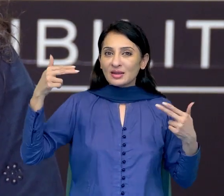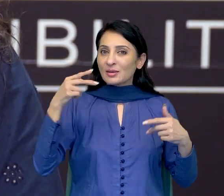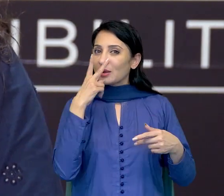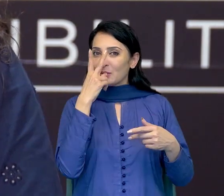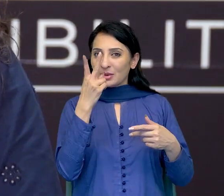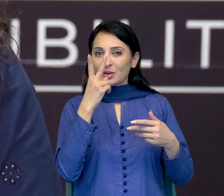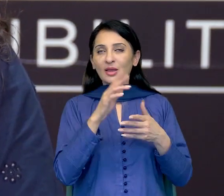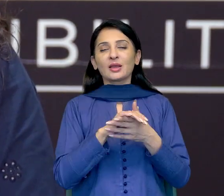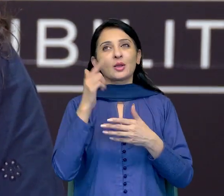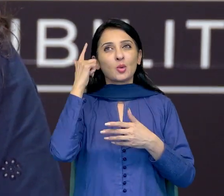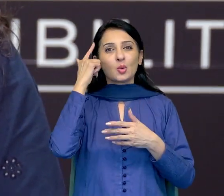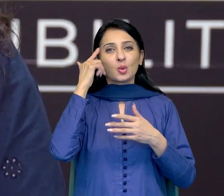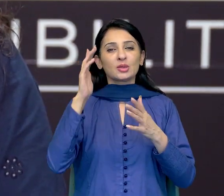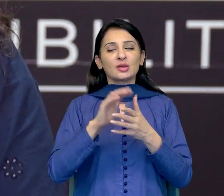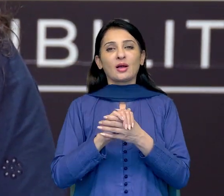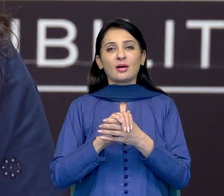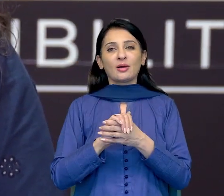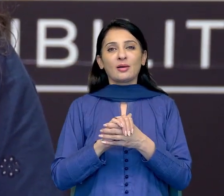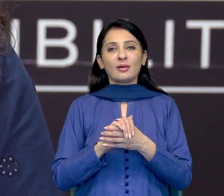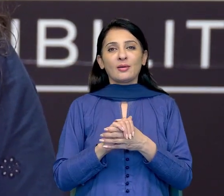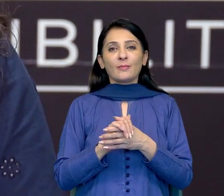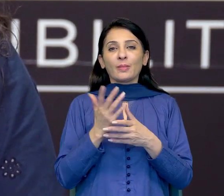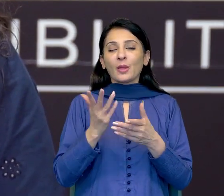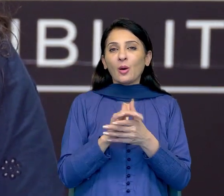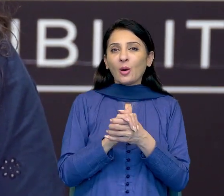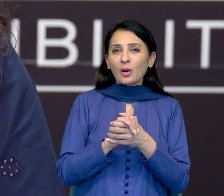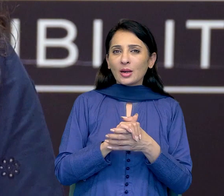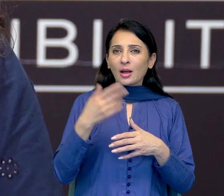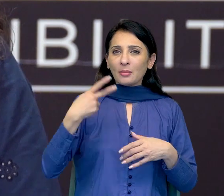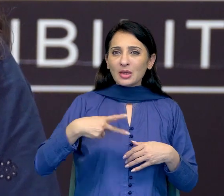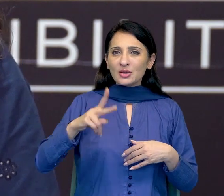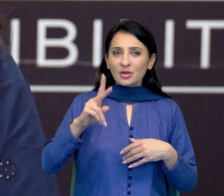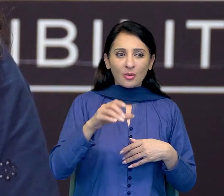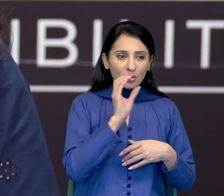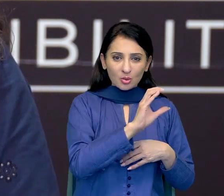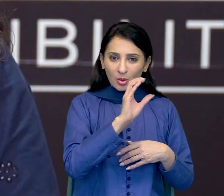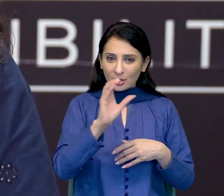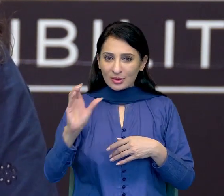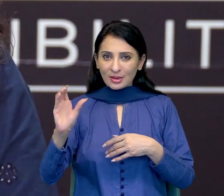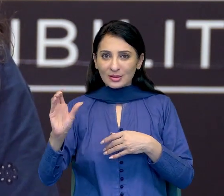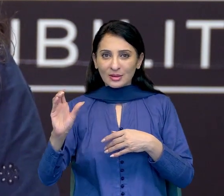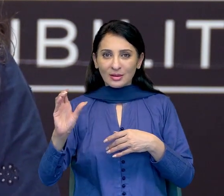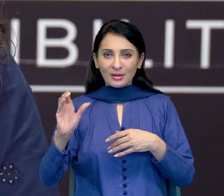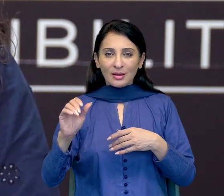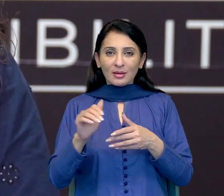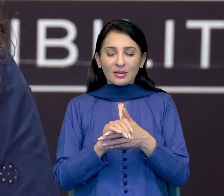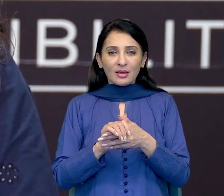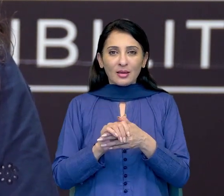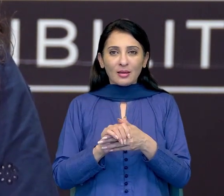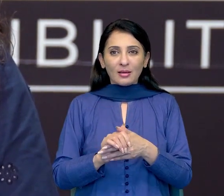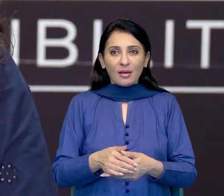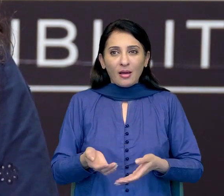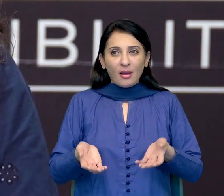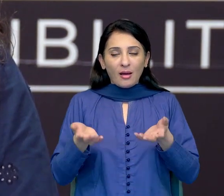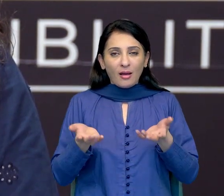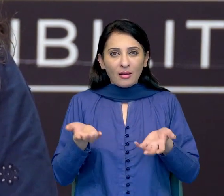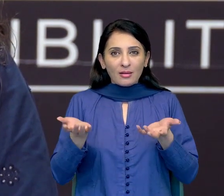its details. There was always the element of fragility,